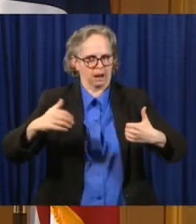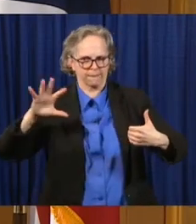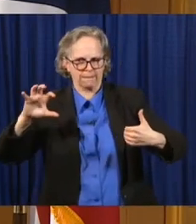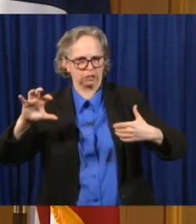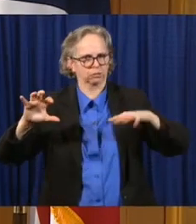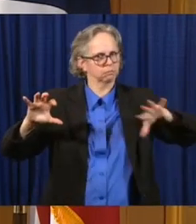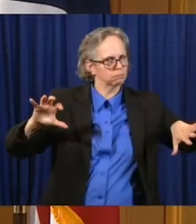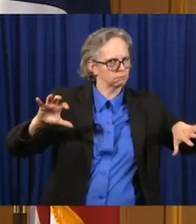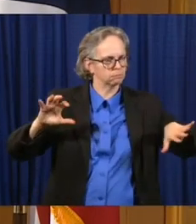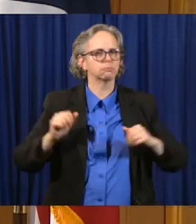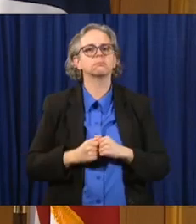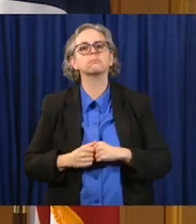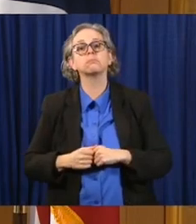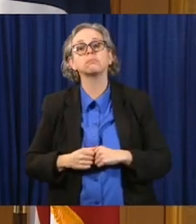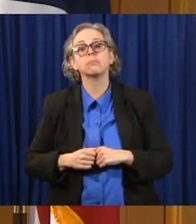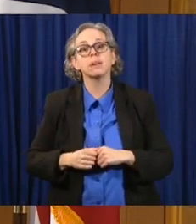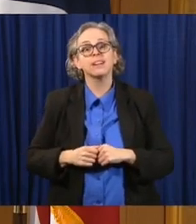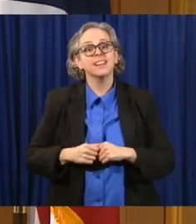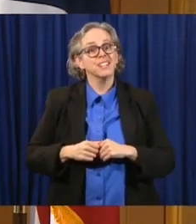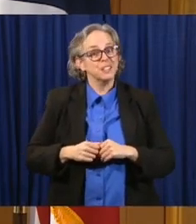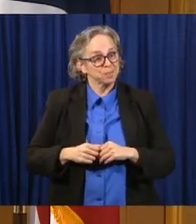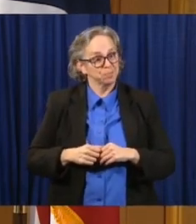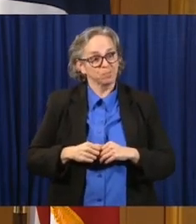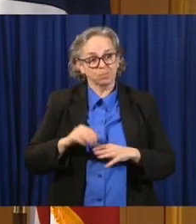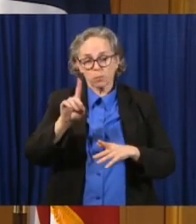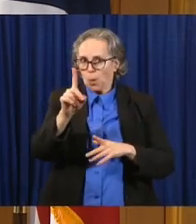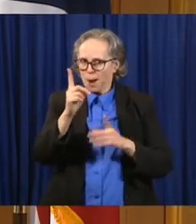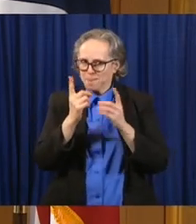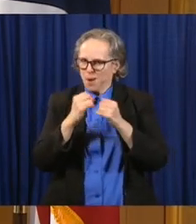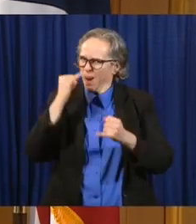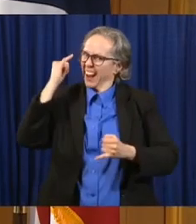Let me talk about one final thing.